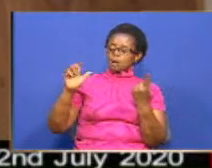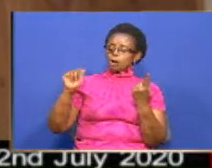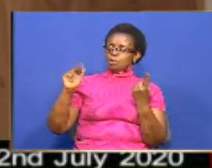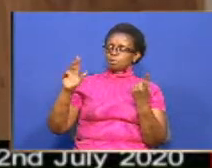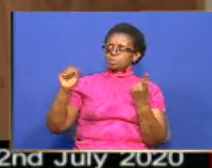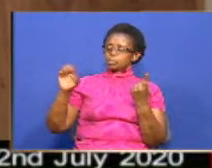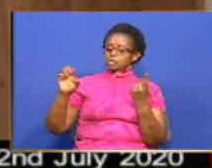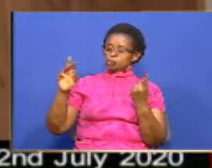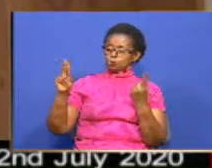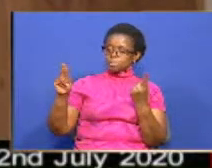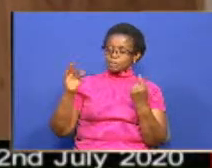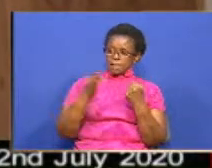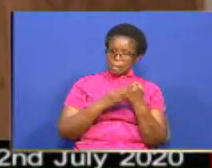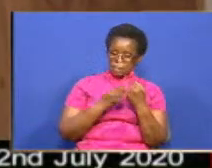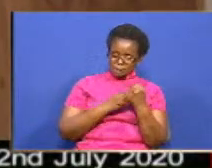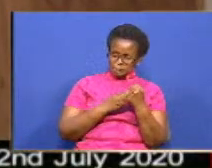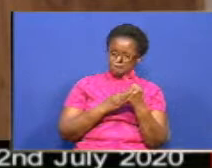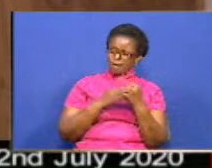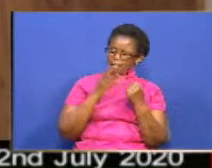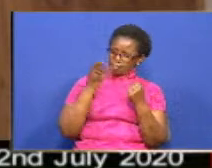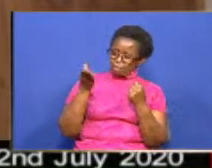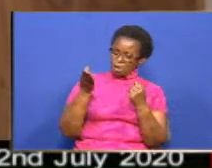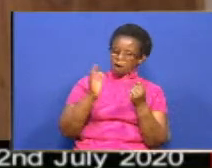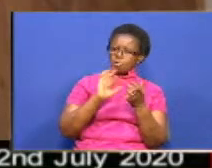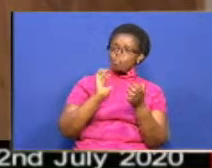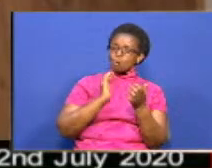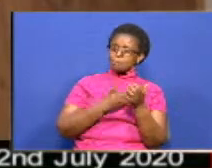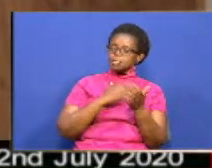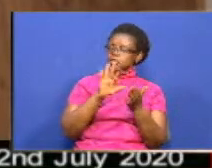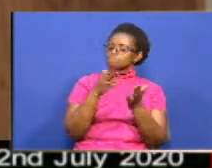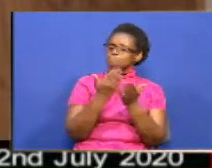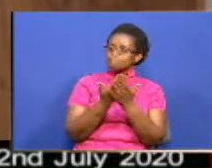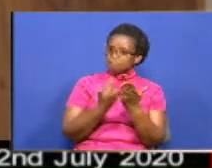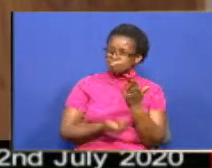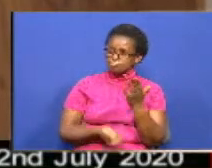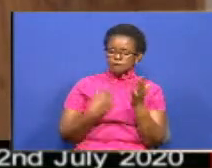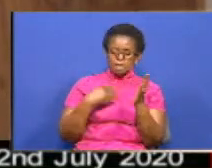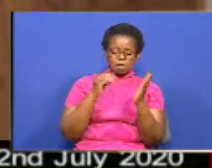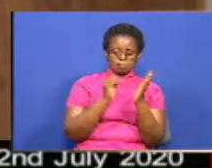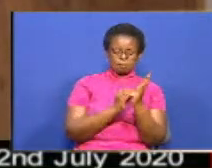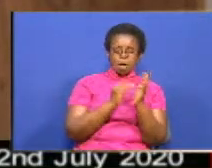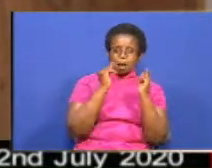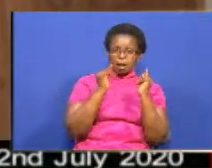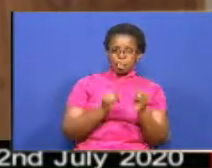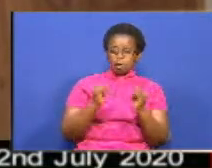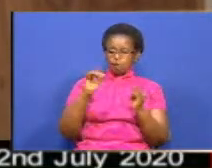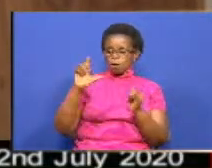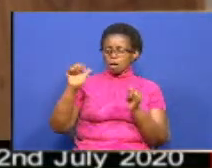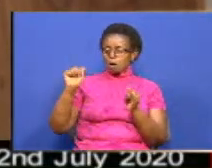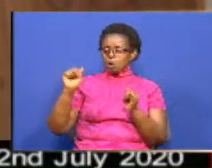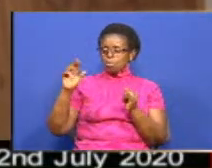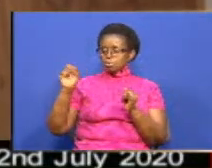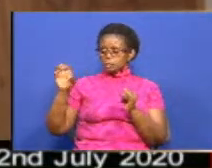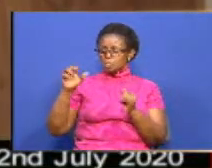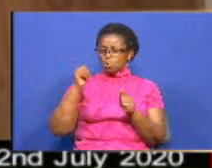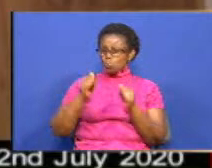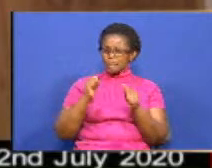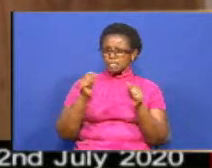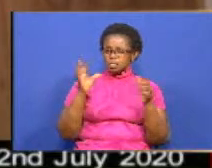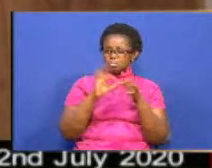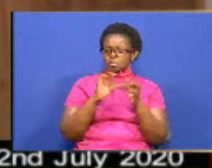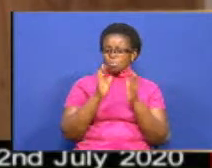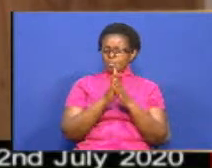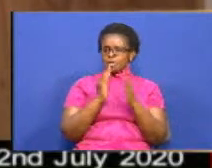the bill, in which the committee proposes to insert new clauses that relate to the right of the refugee to